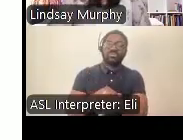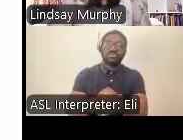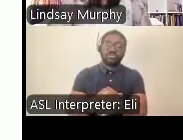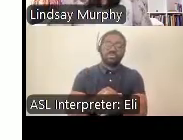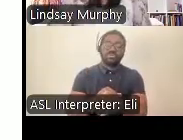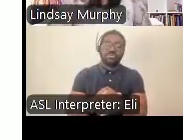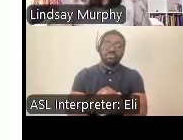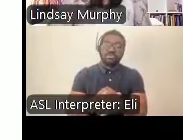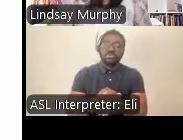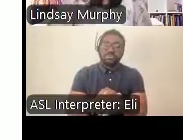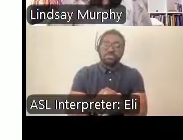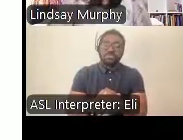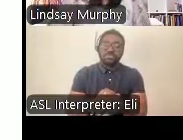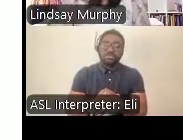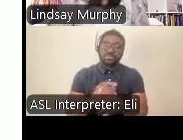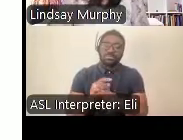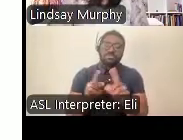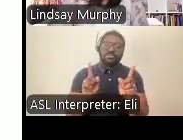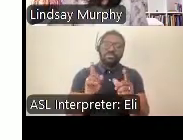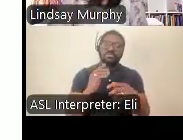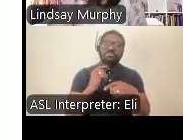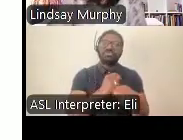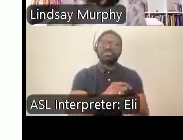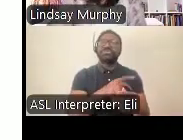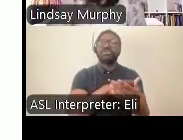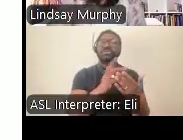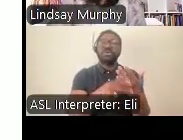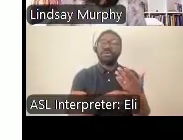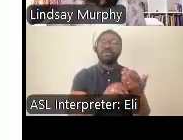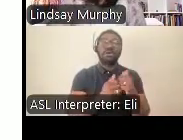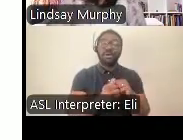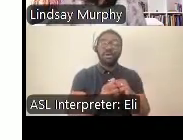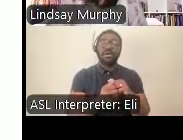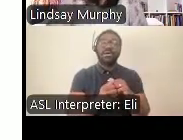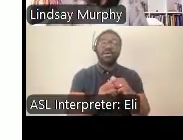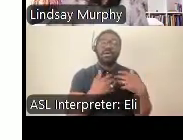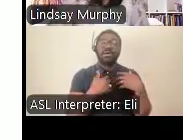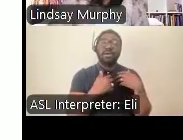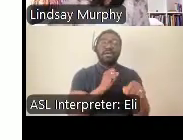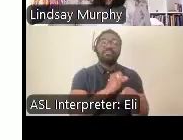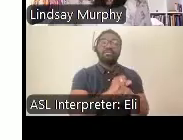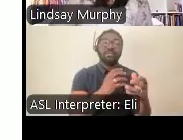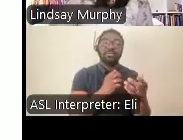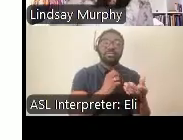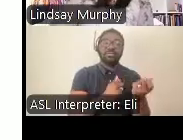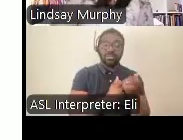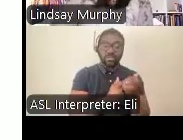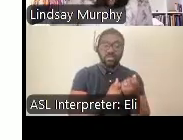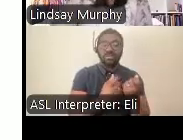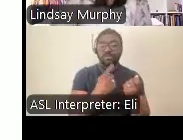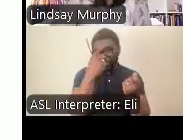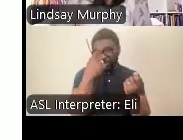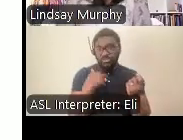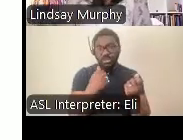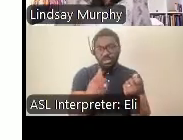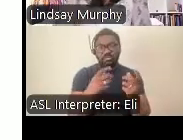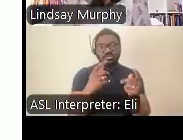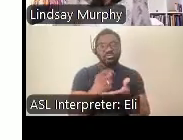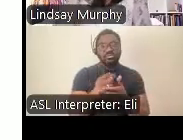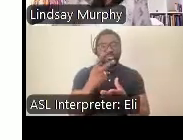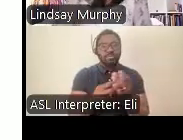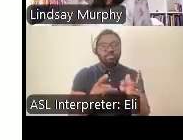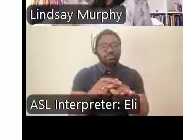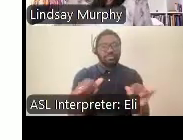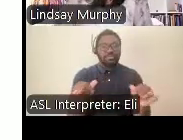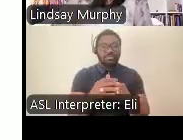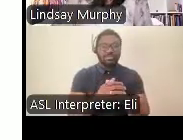traditional vocational programs by integrating employment support directly with mental health treatment and focusing on rapid job placement. So again, we're assisting